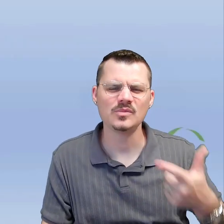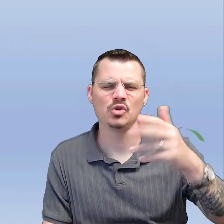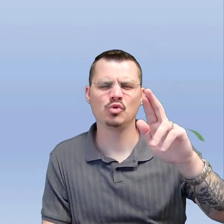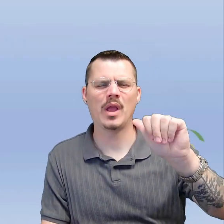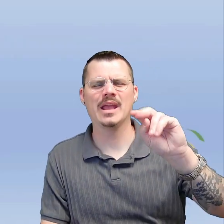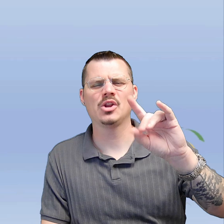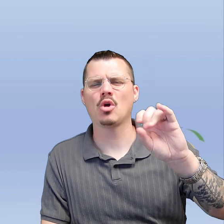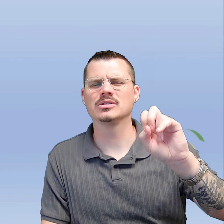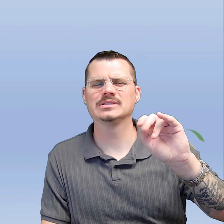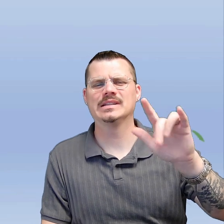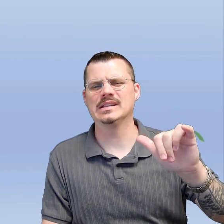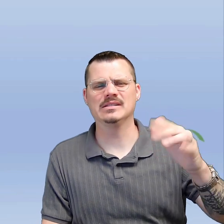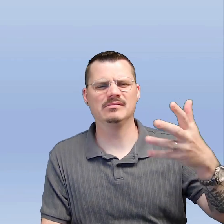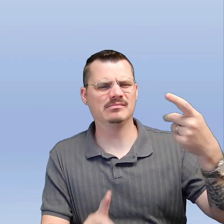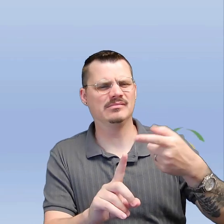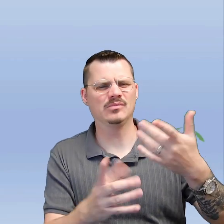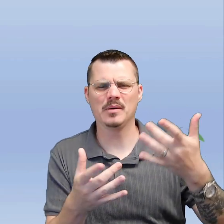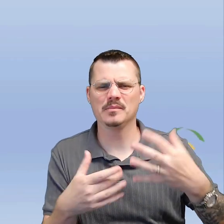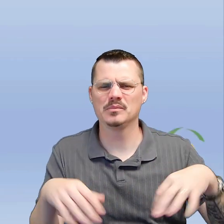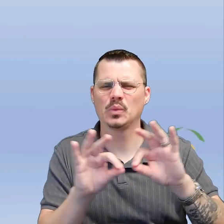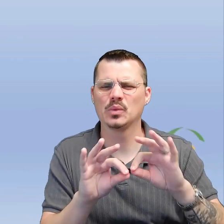What is grandiosity and why is it important?